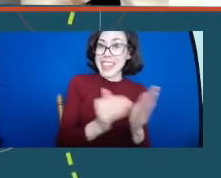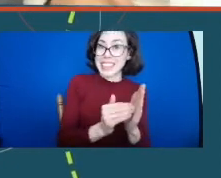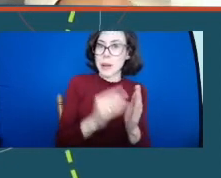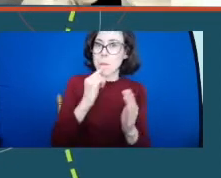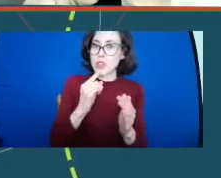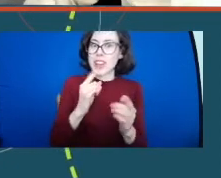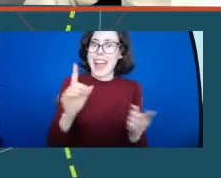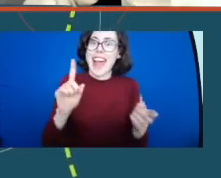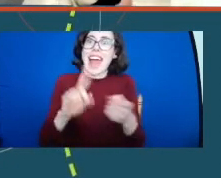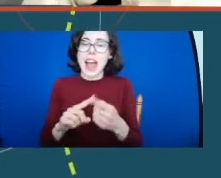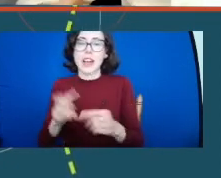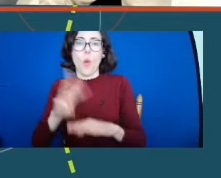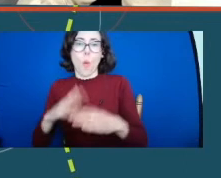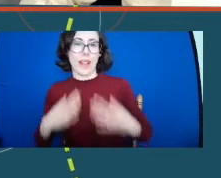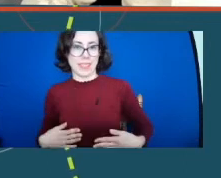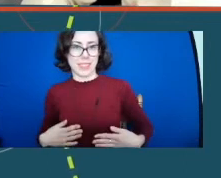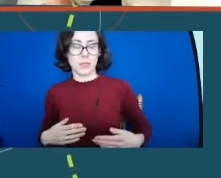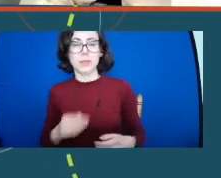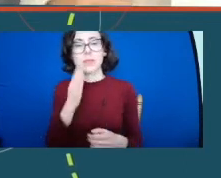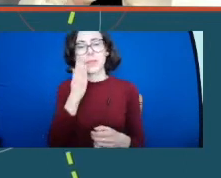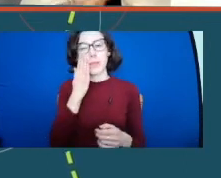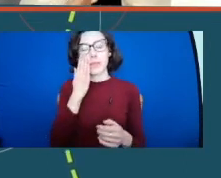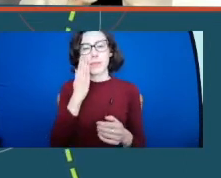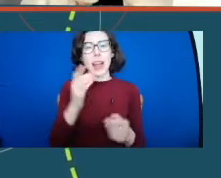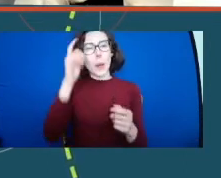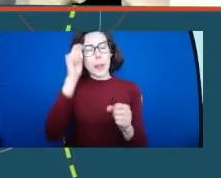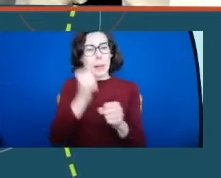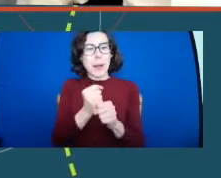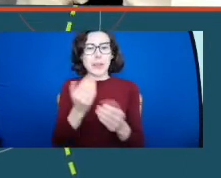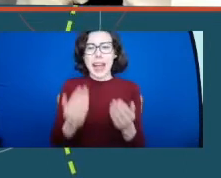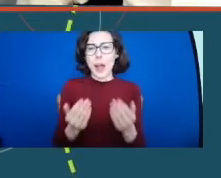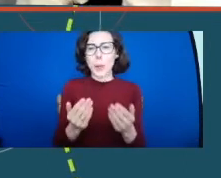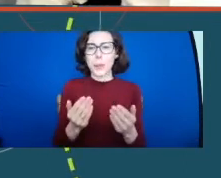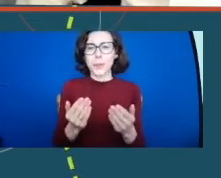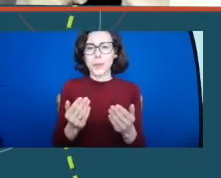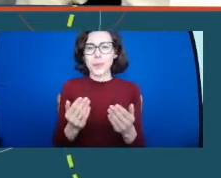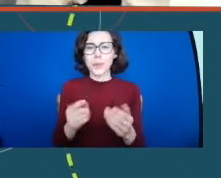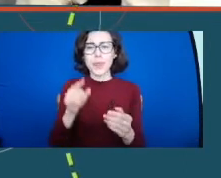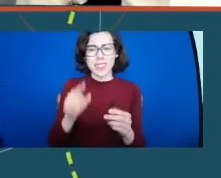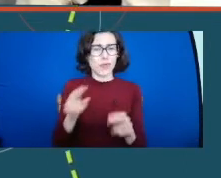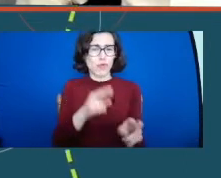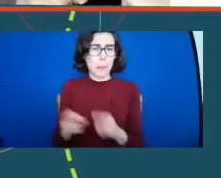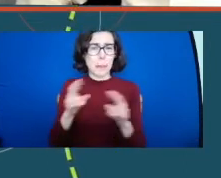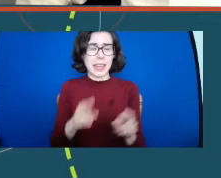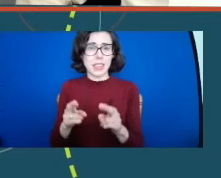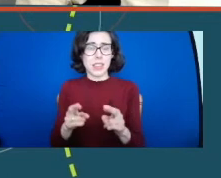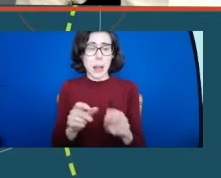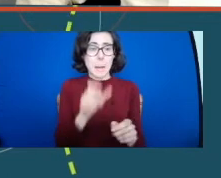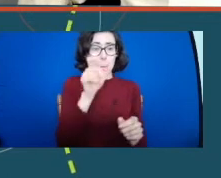So we need to also think about transforming patients into participants. This is sort of a mantra that we use here in the United States,